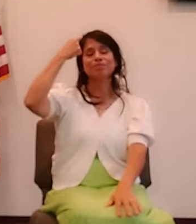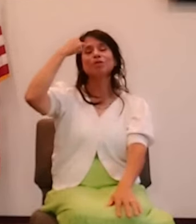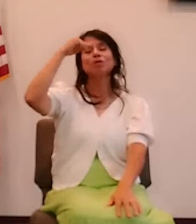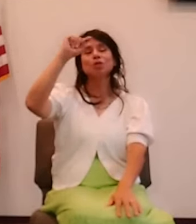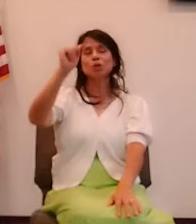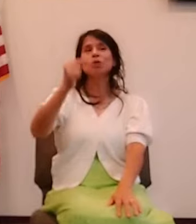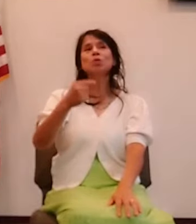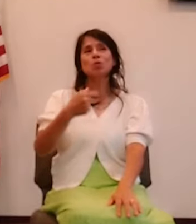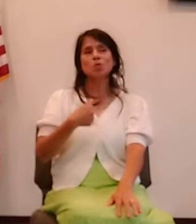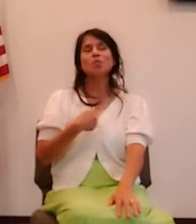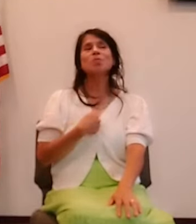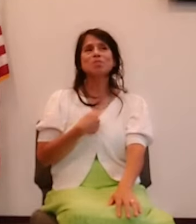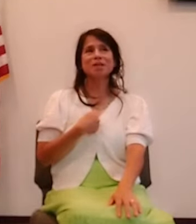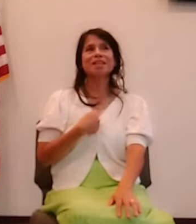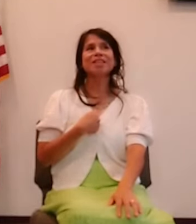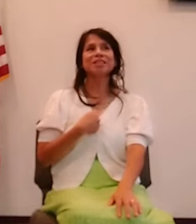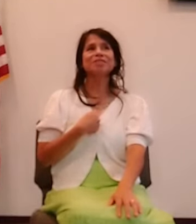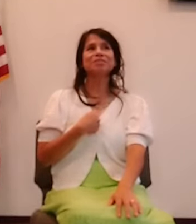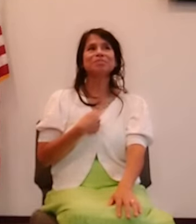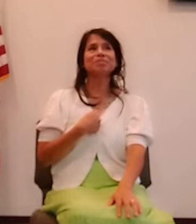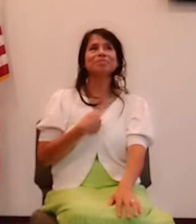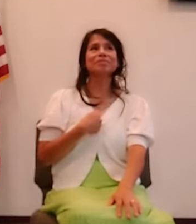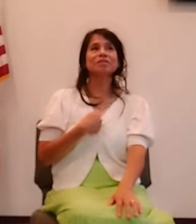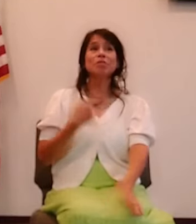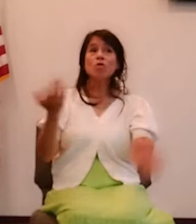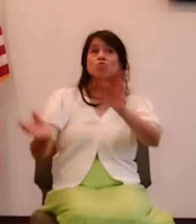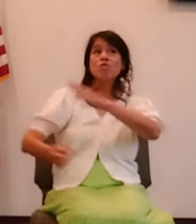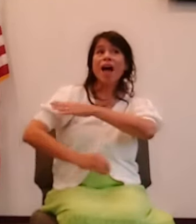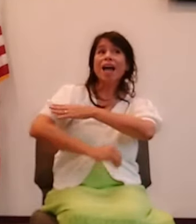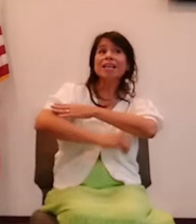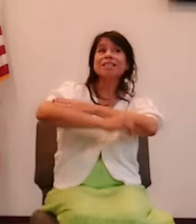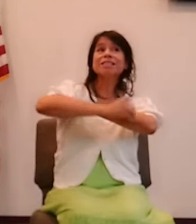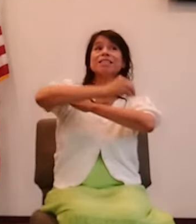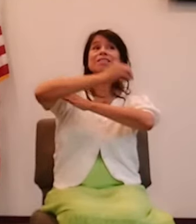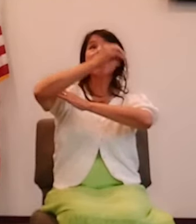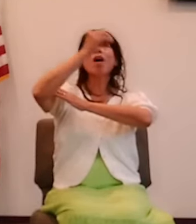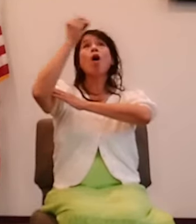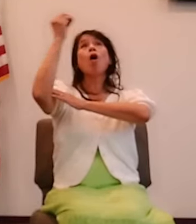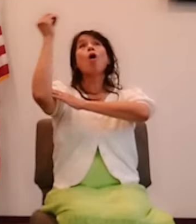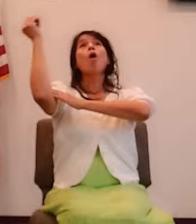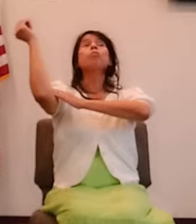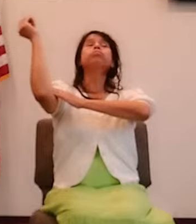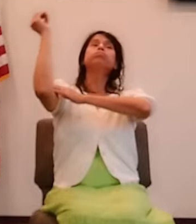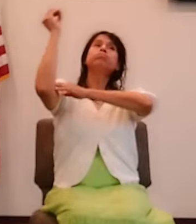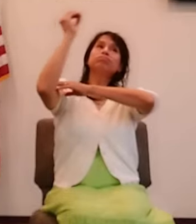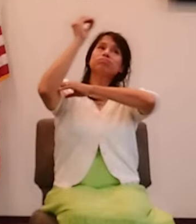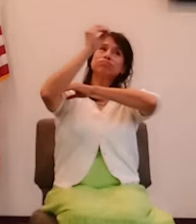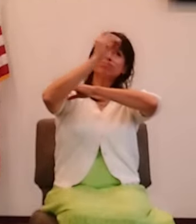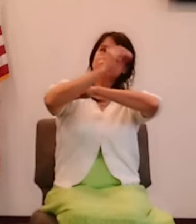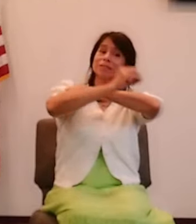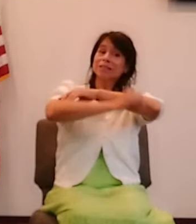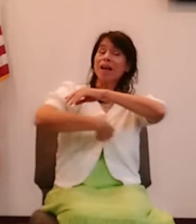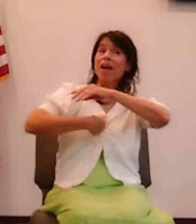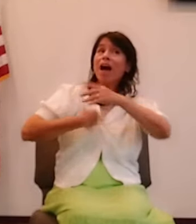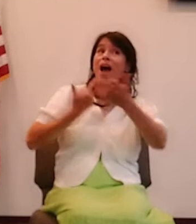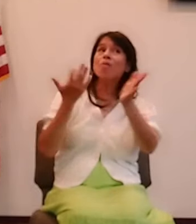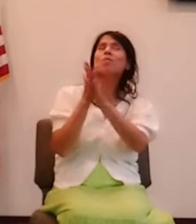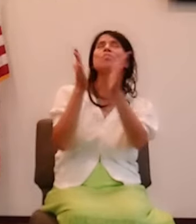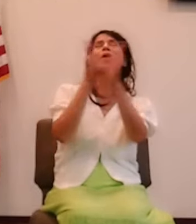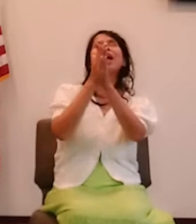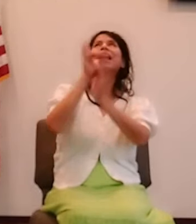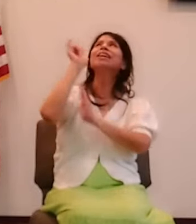faithfulness to me. From the rising sun to the setting same,